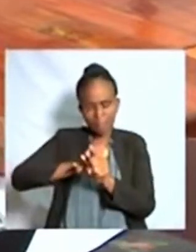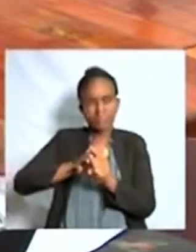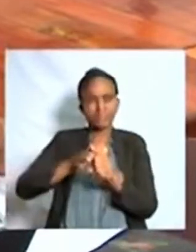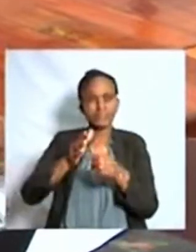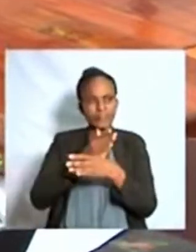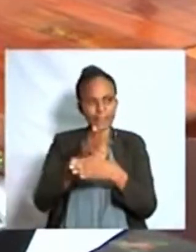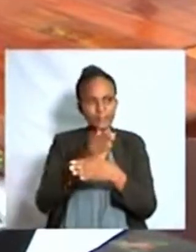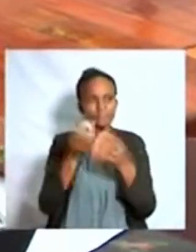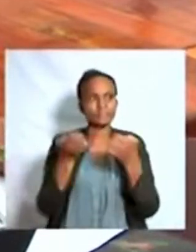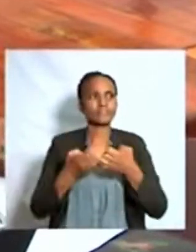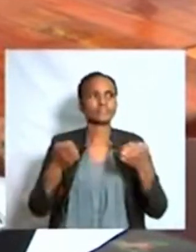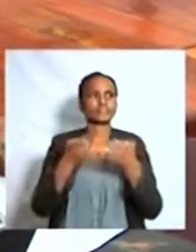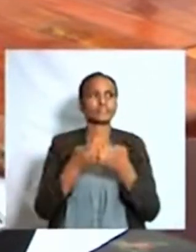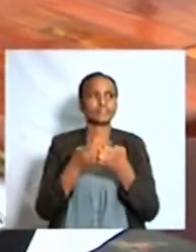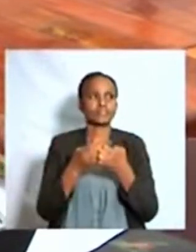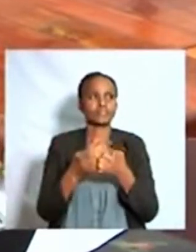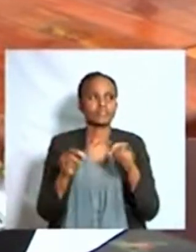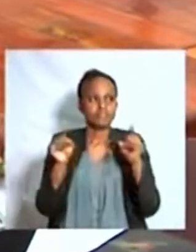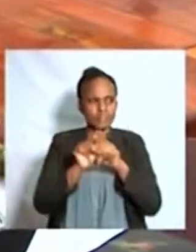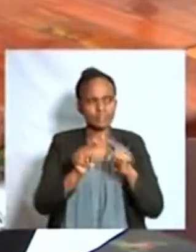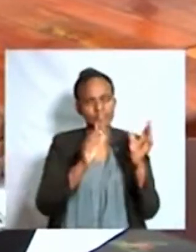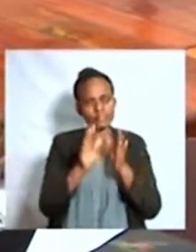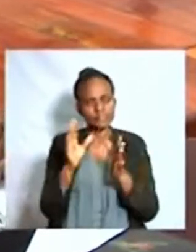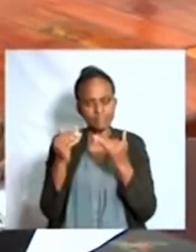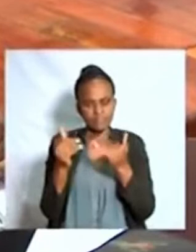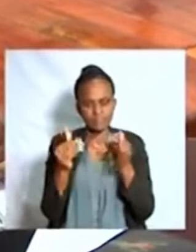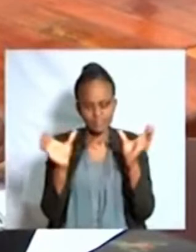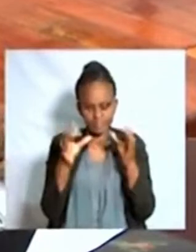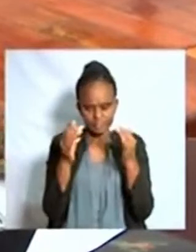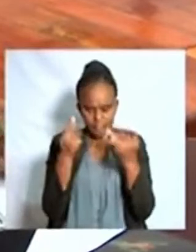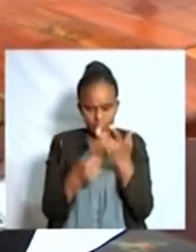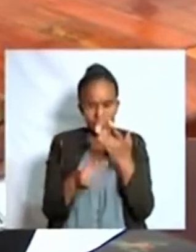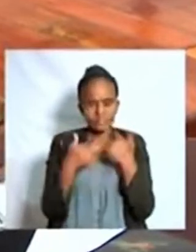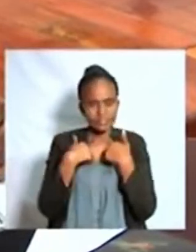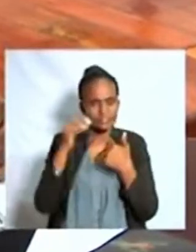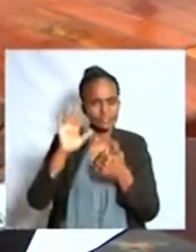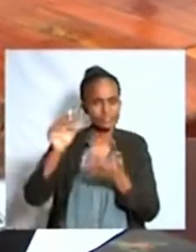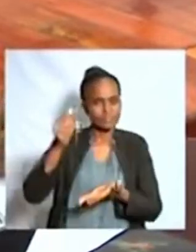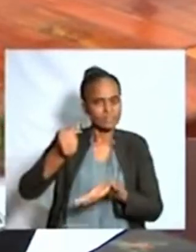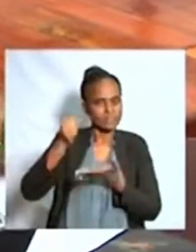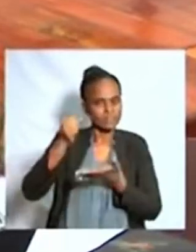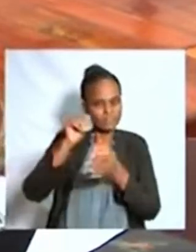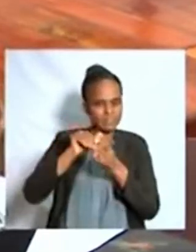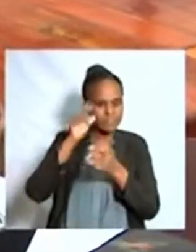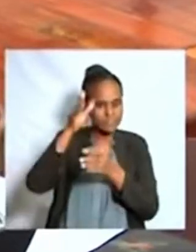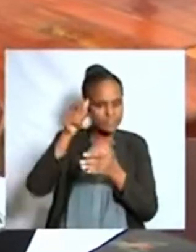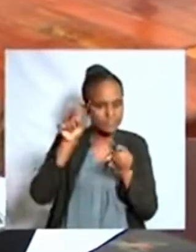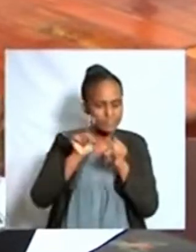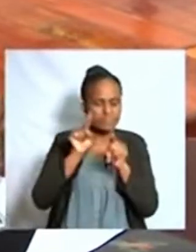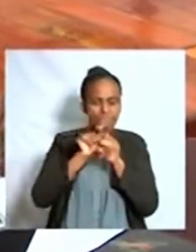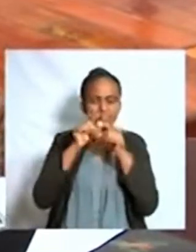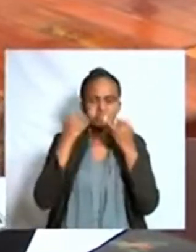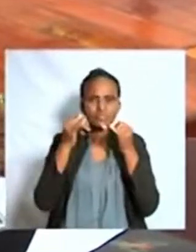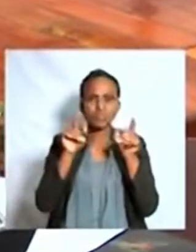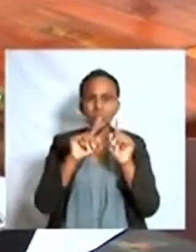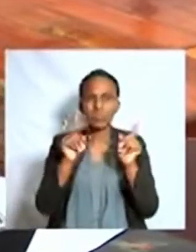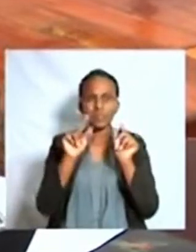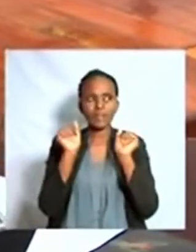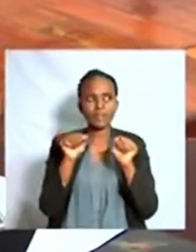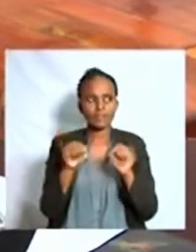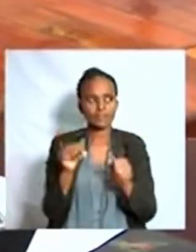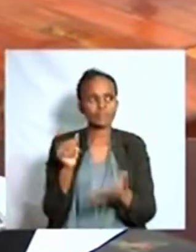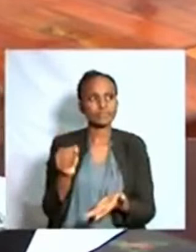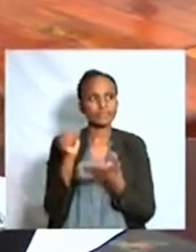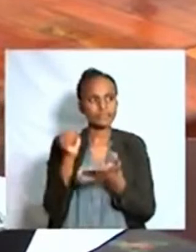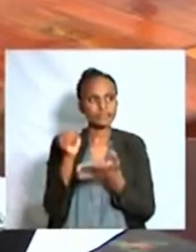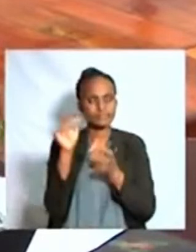environment. As a remedial measure, the Council shall base its budgeting in future on the updated database, and where possible, budgets